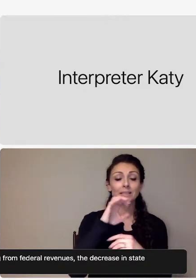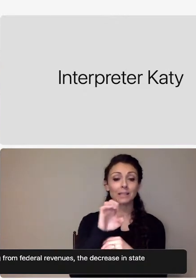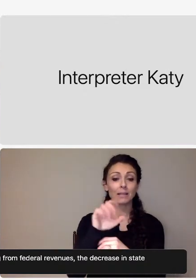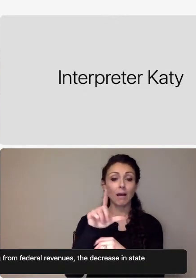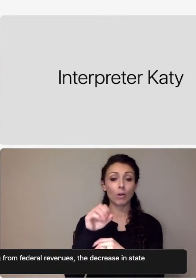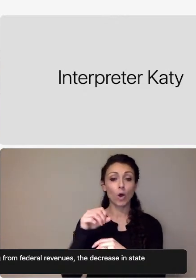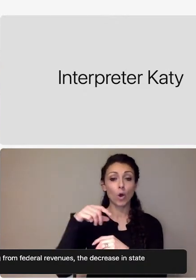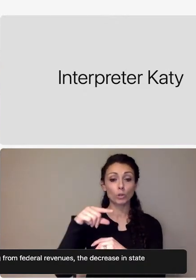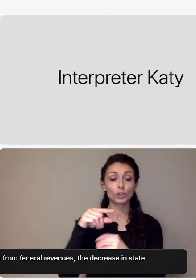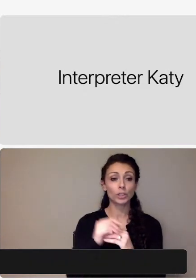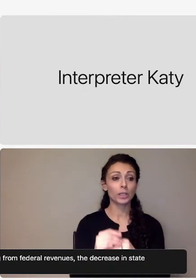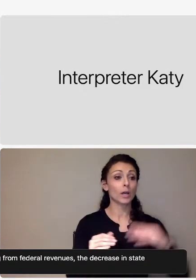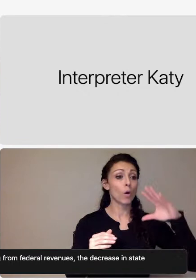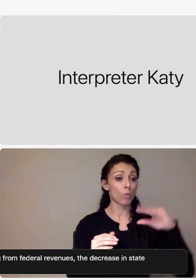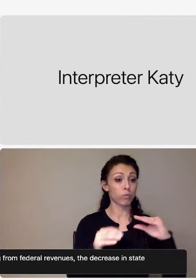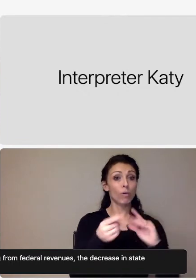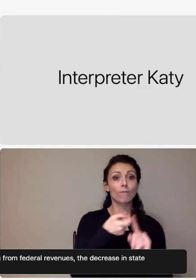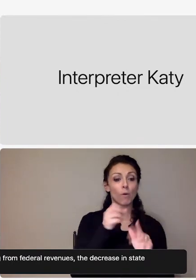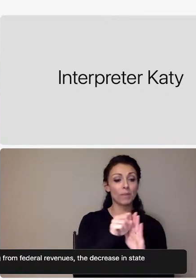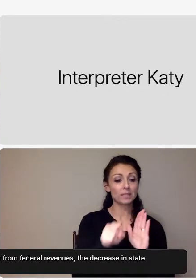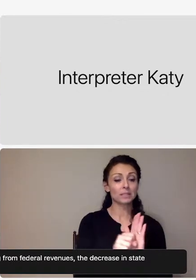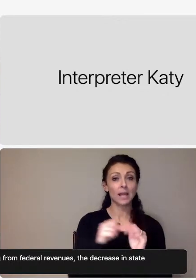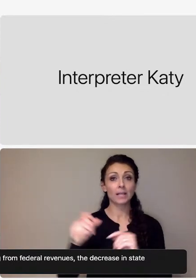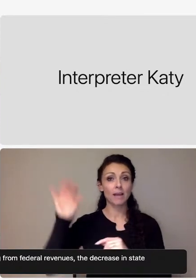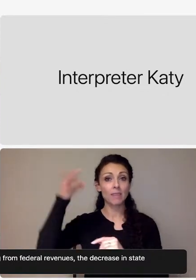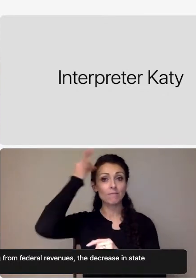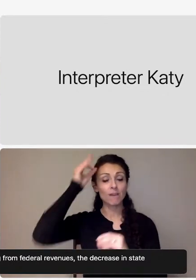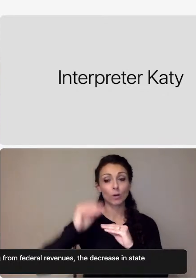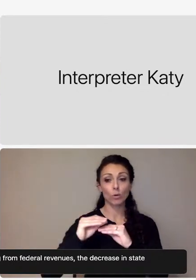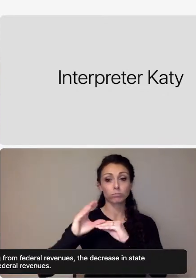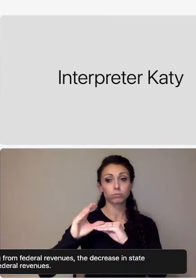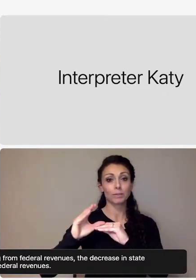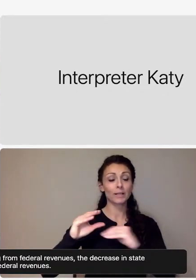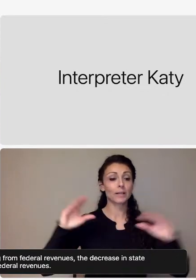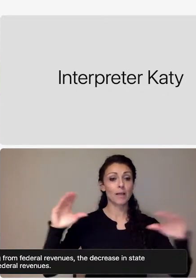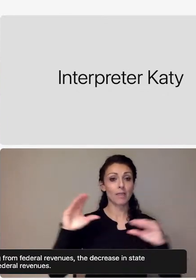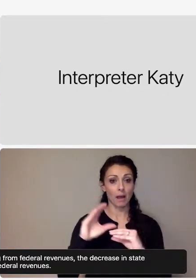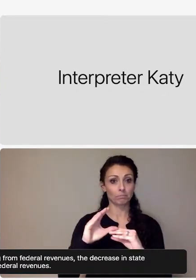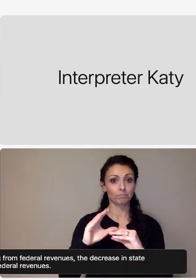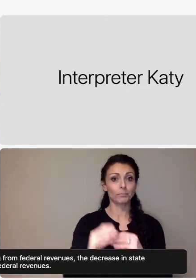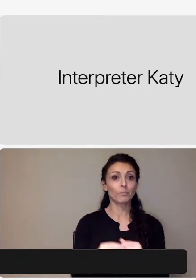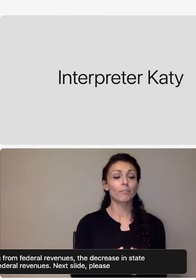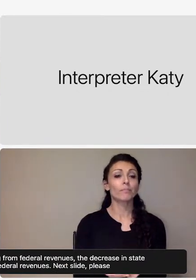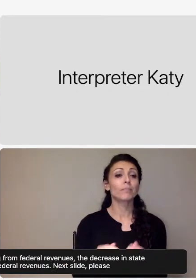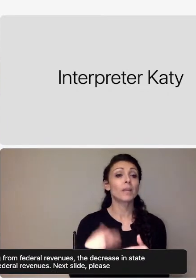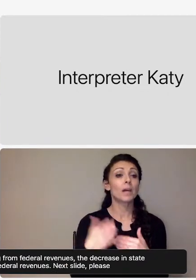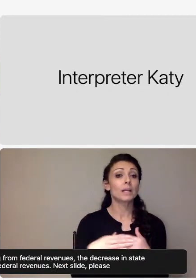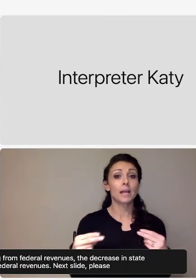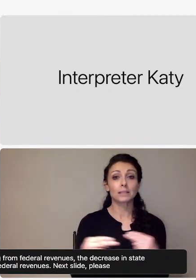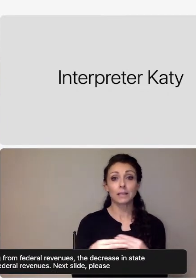funding that shifted from state to federal revenues next slide please